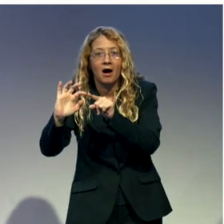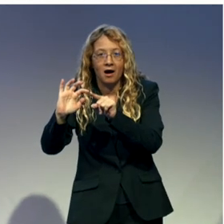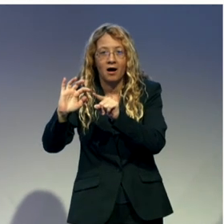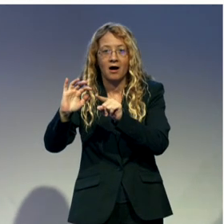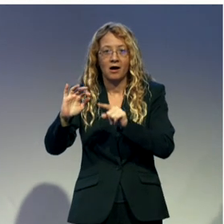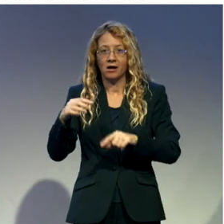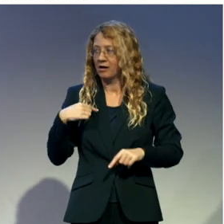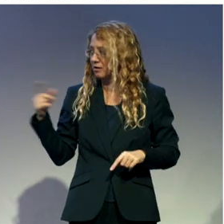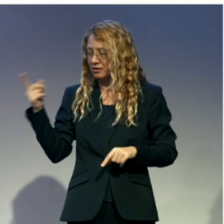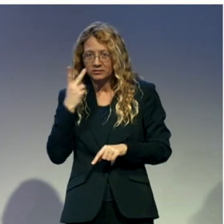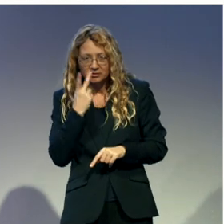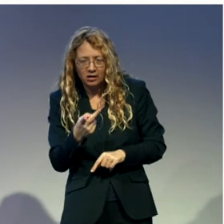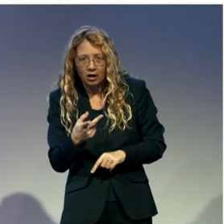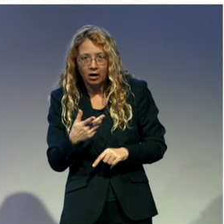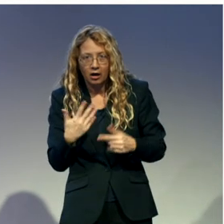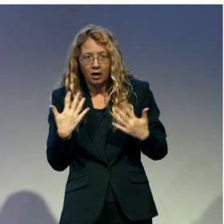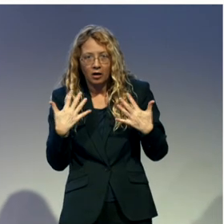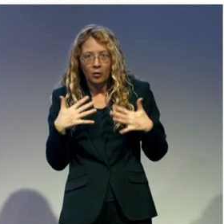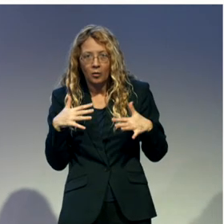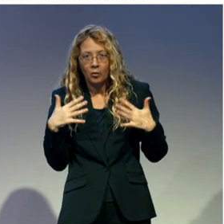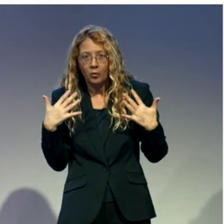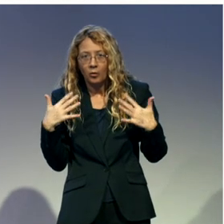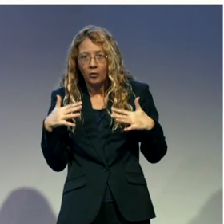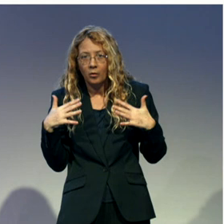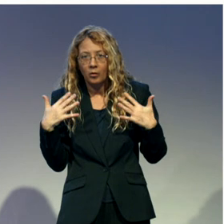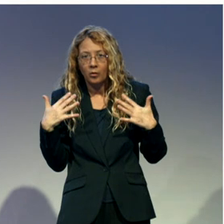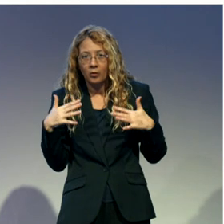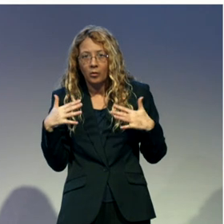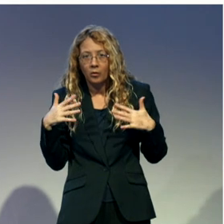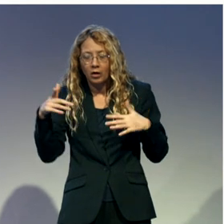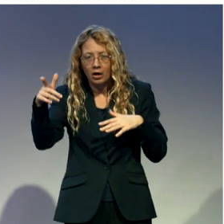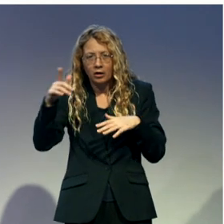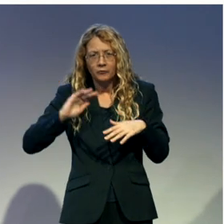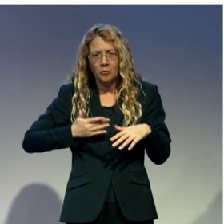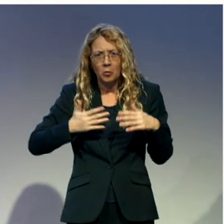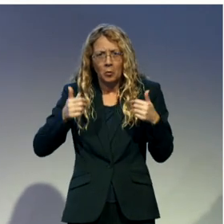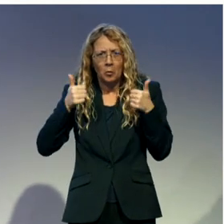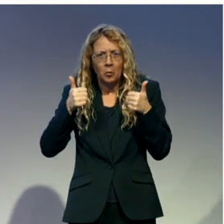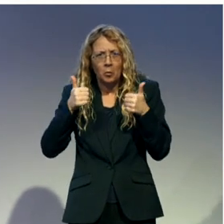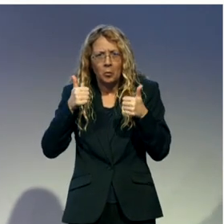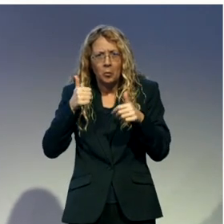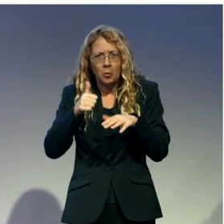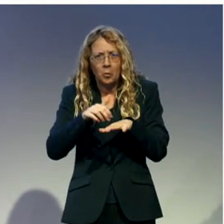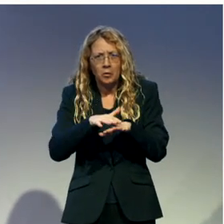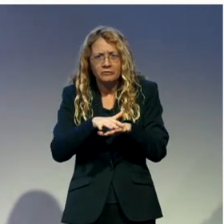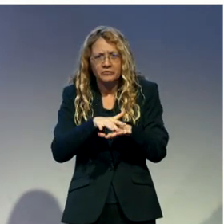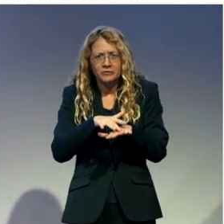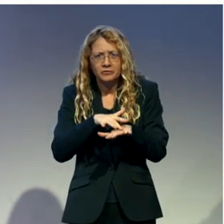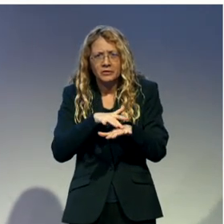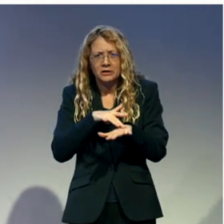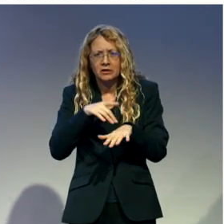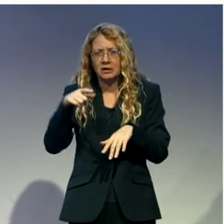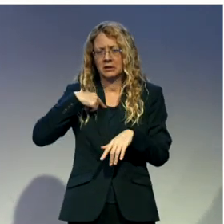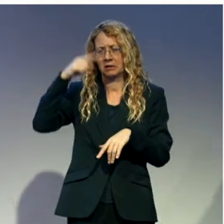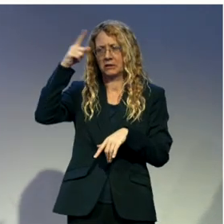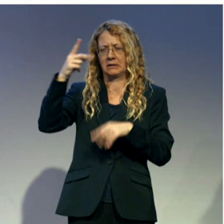would use a probe. She might miss. But these medical tactile examiners or